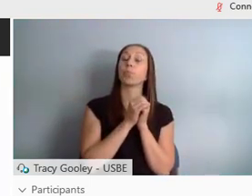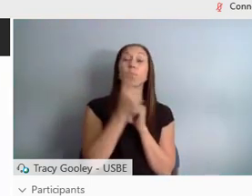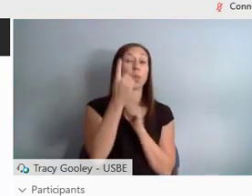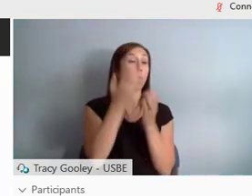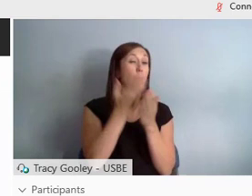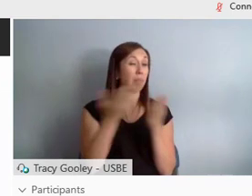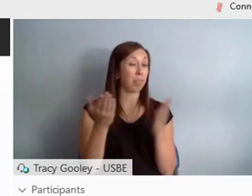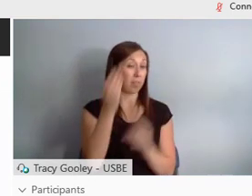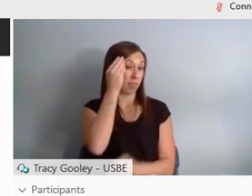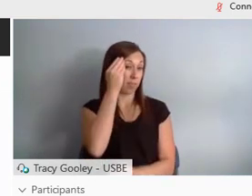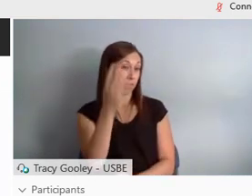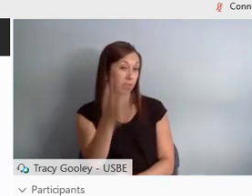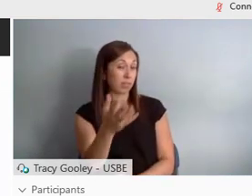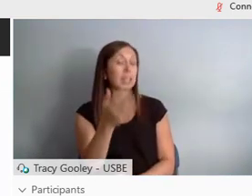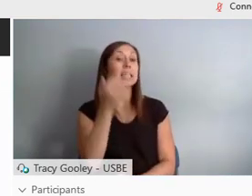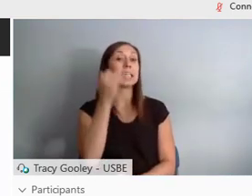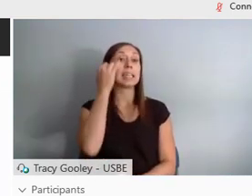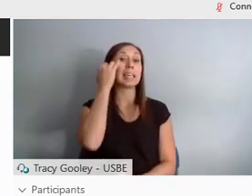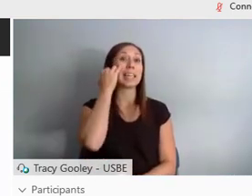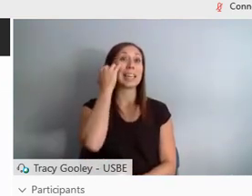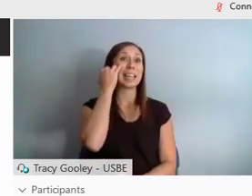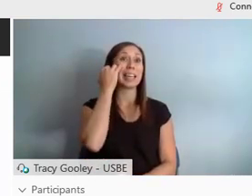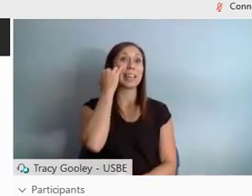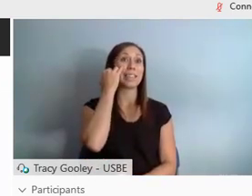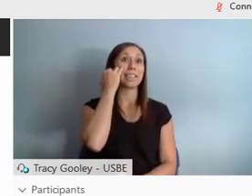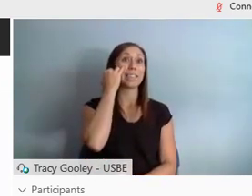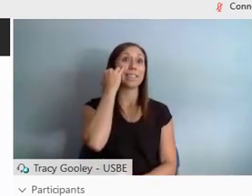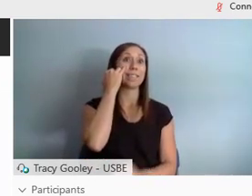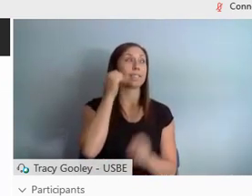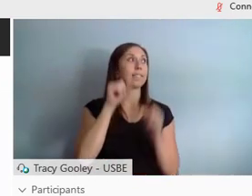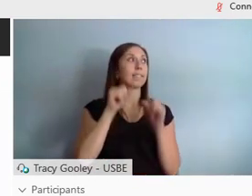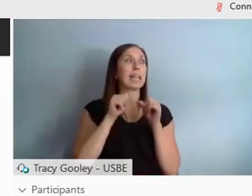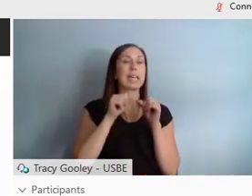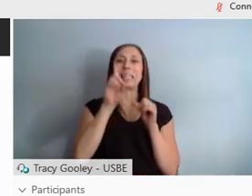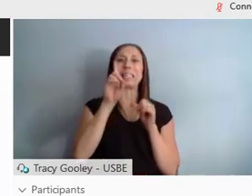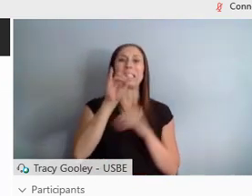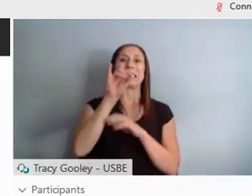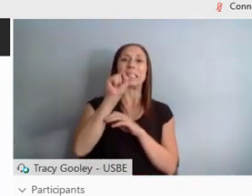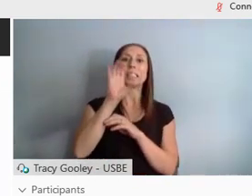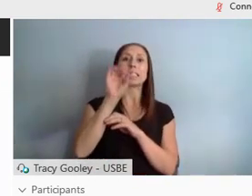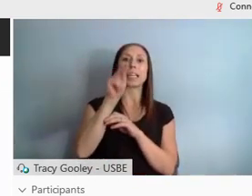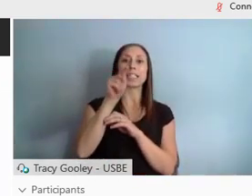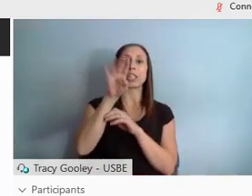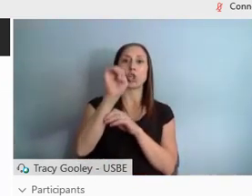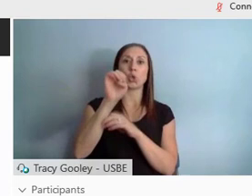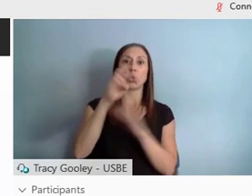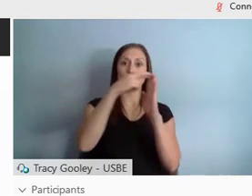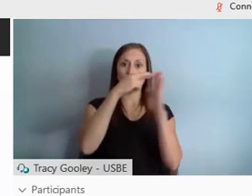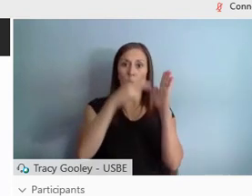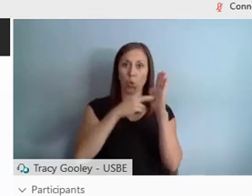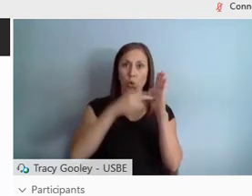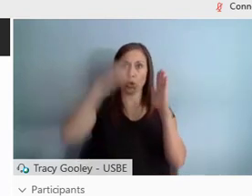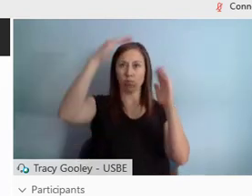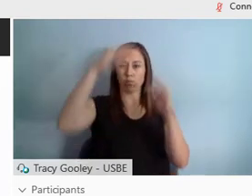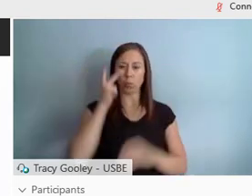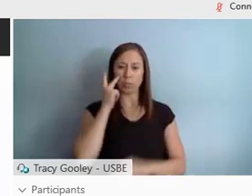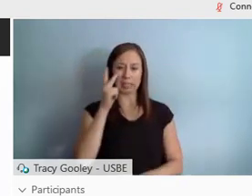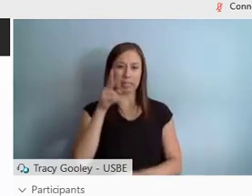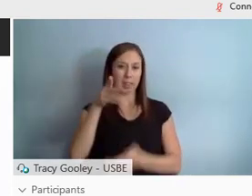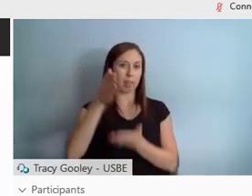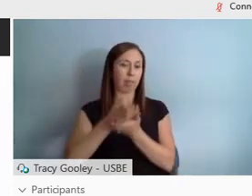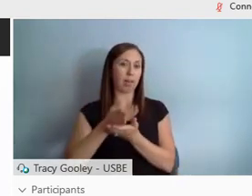thing to note, if there is a discontinue rule, you'll see it at the bottom of the instruction section, and it will